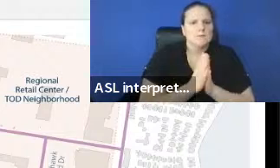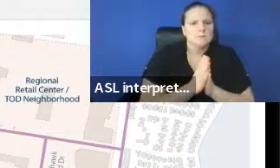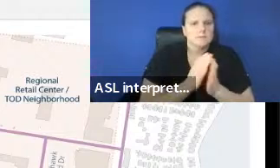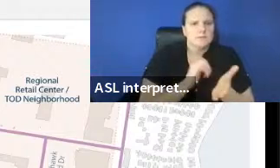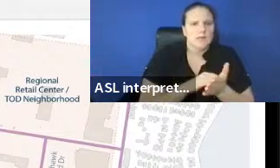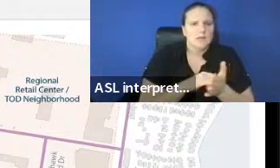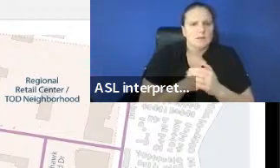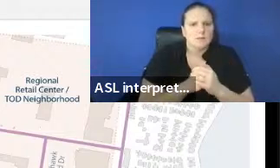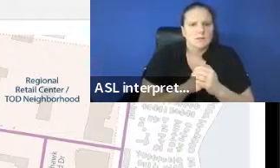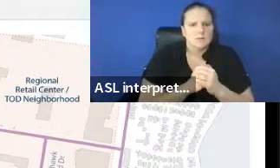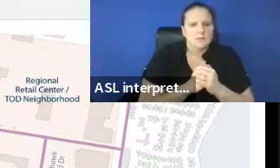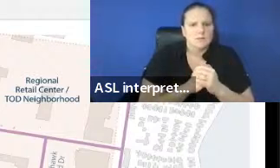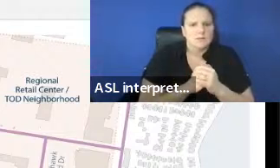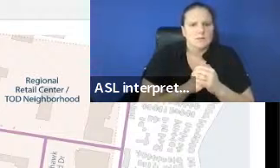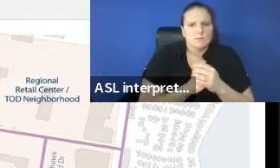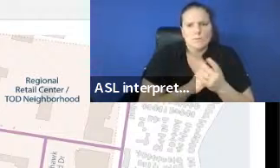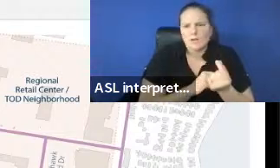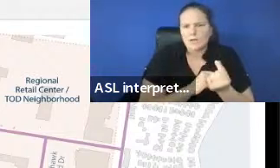What?